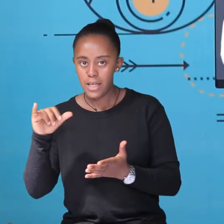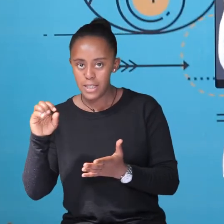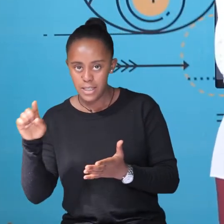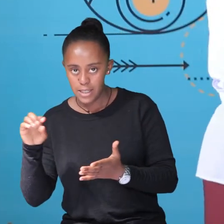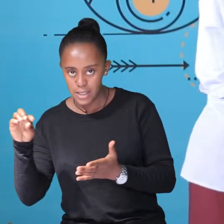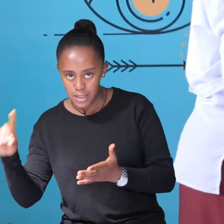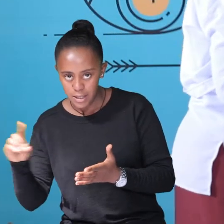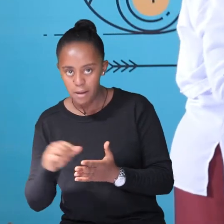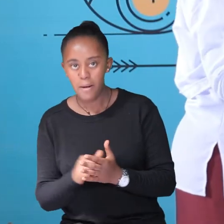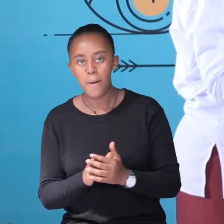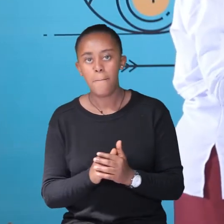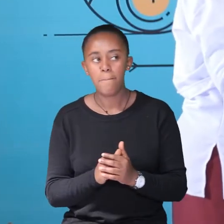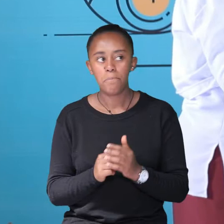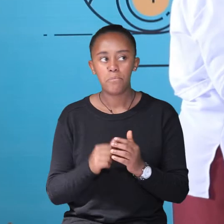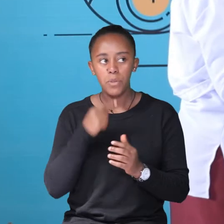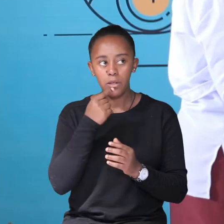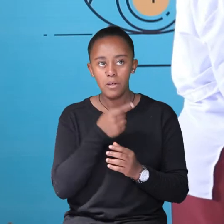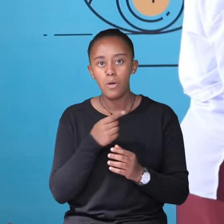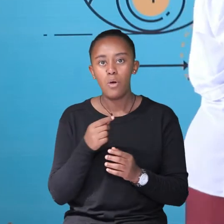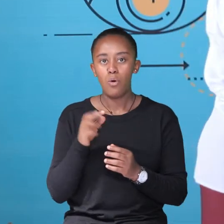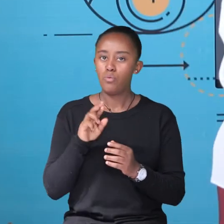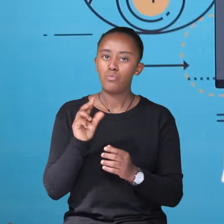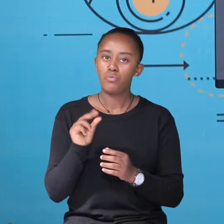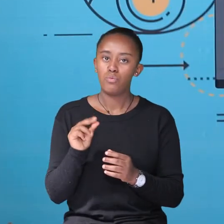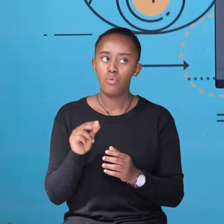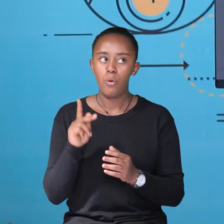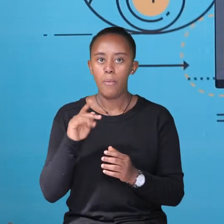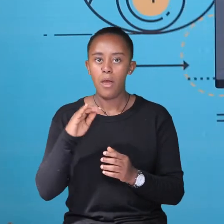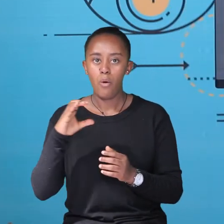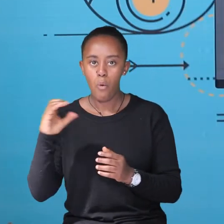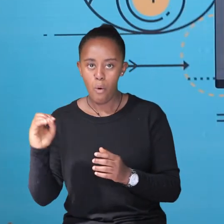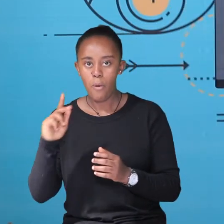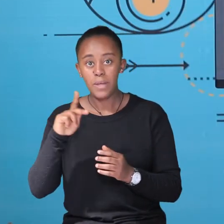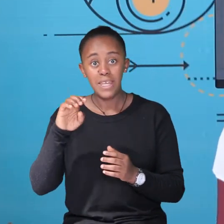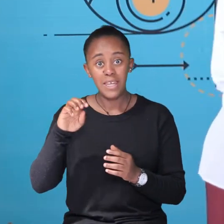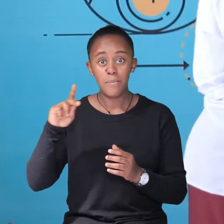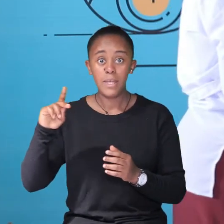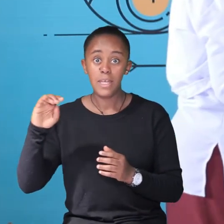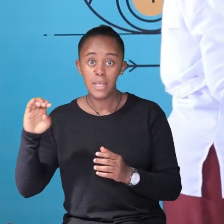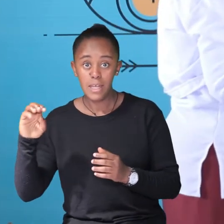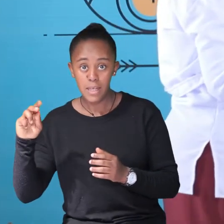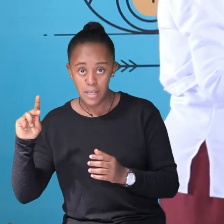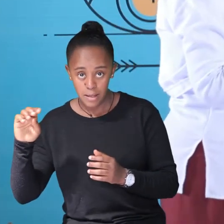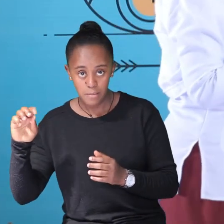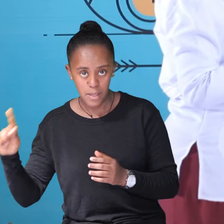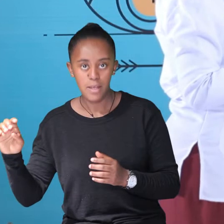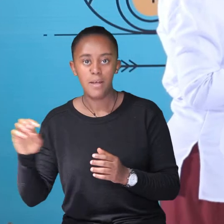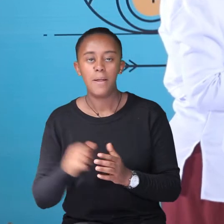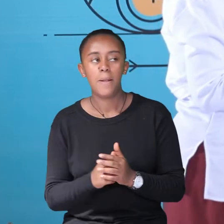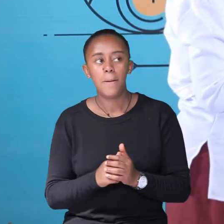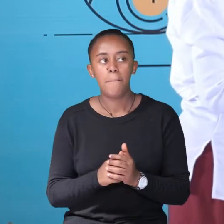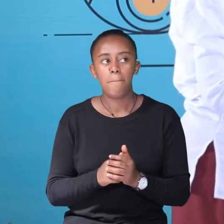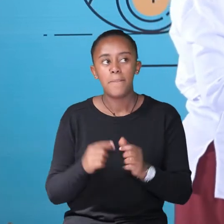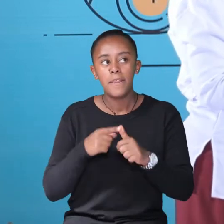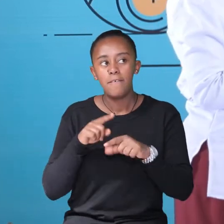as PEPCO. It's not Rubisco. PEPCO or PEP carboxylase. The first